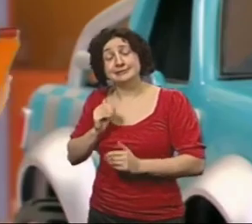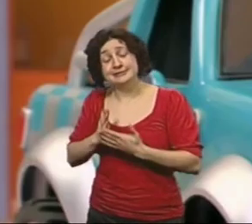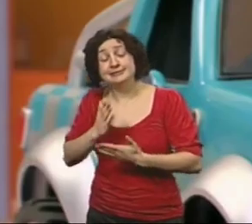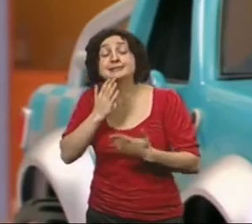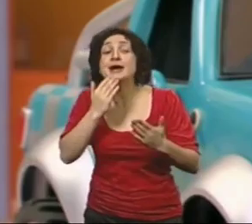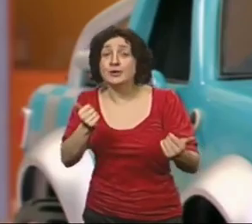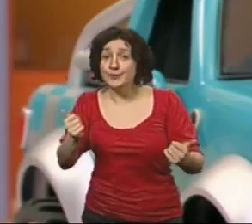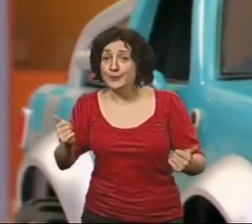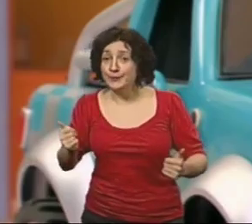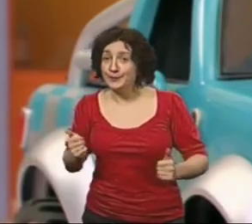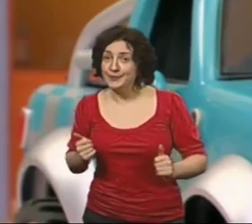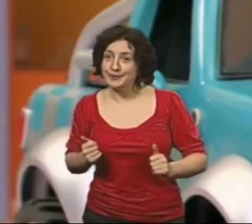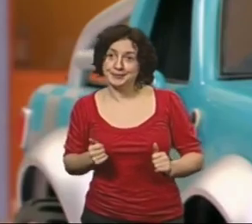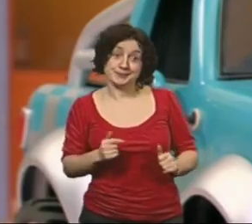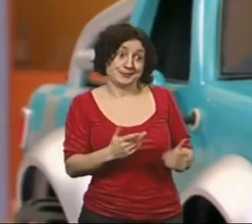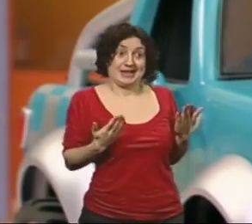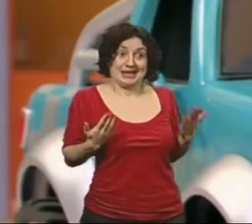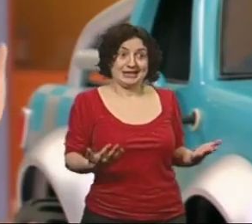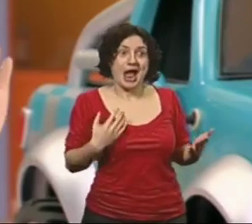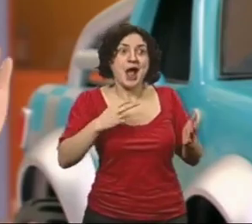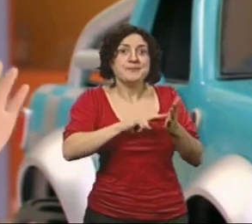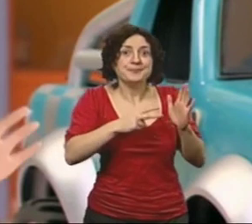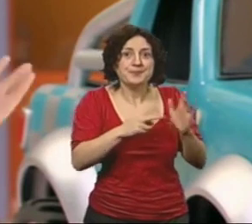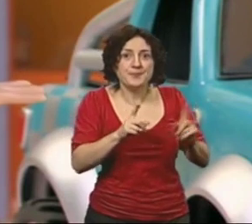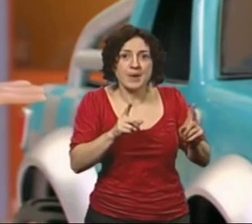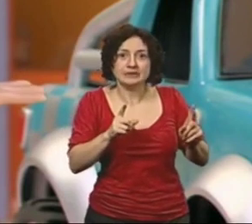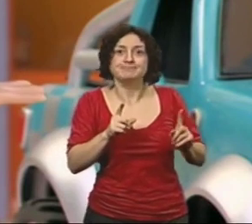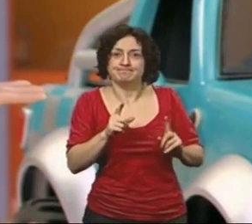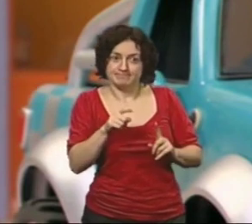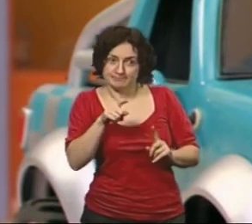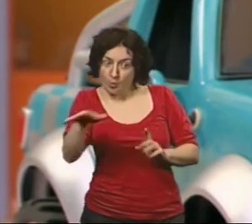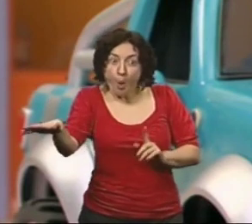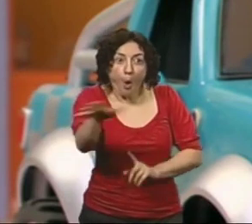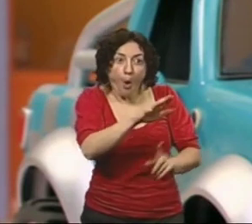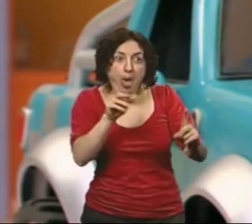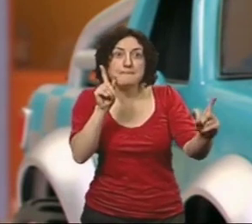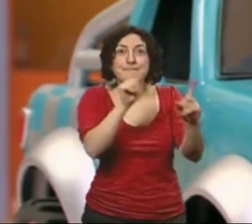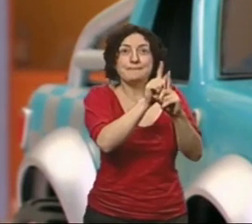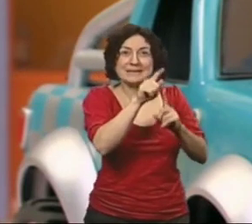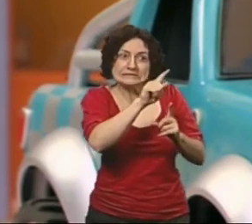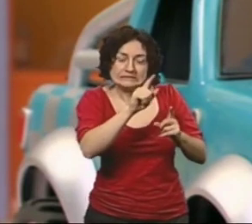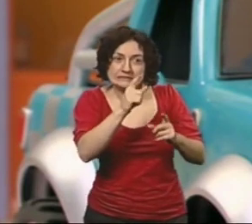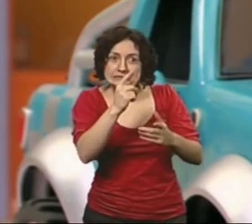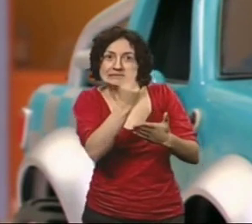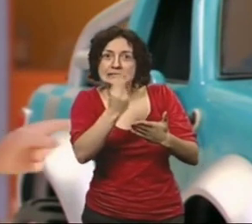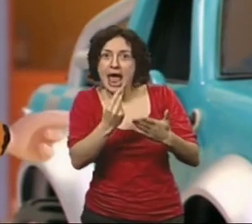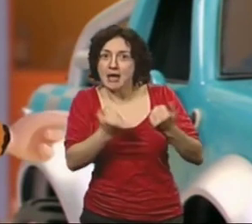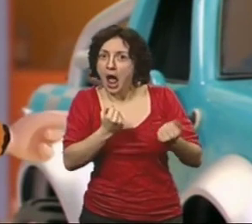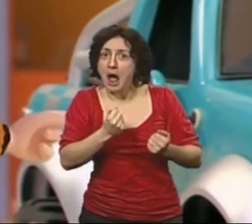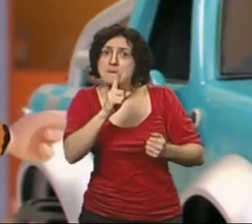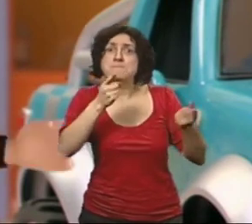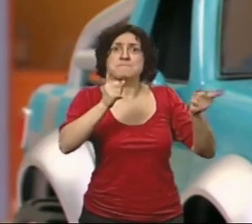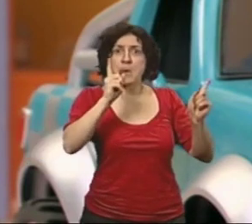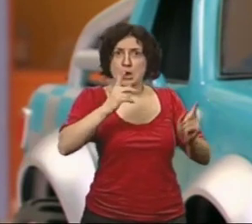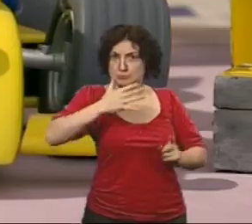Right, now, this is the plan. You all get to meet Hugo Amarillo. But Mr. Carburetor wants you,